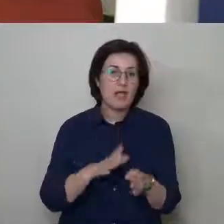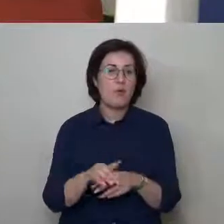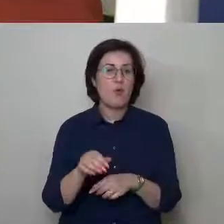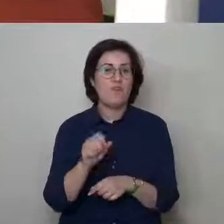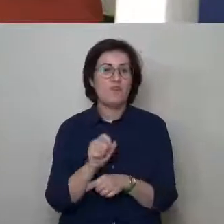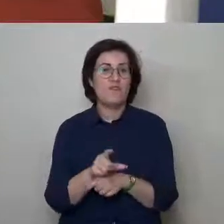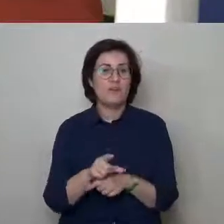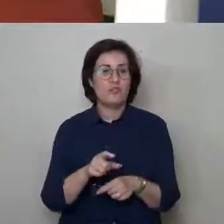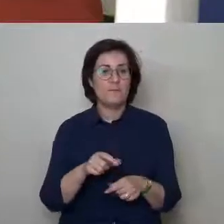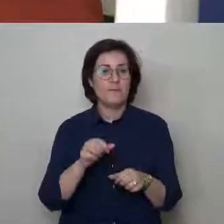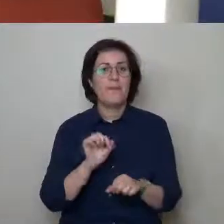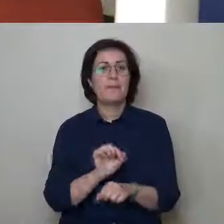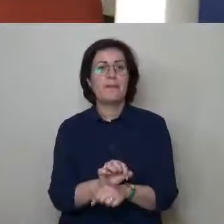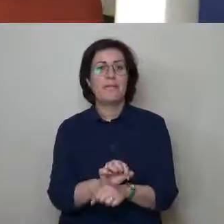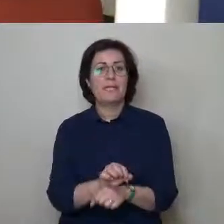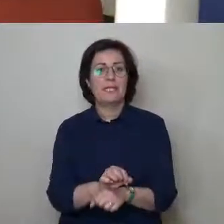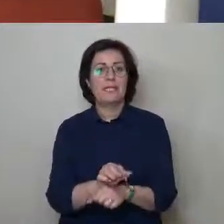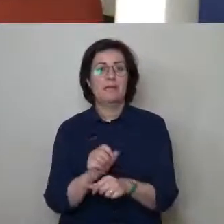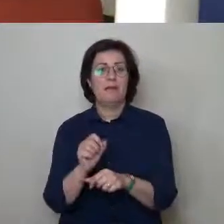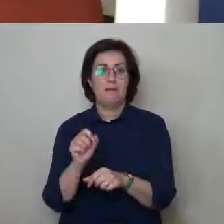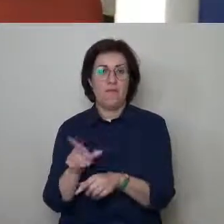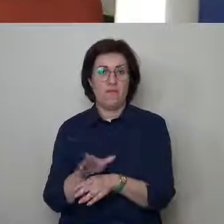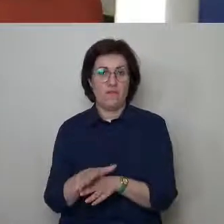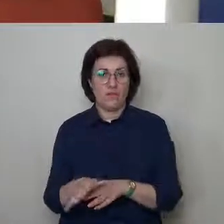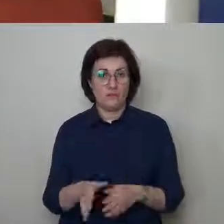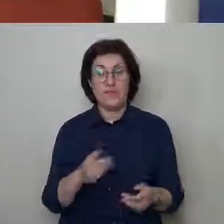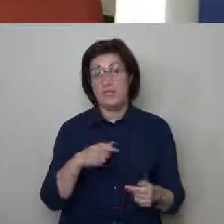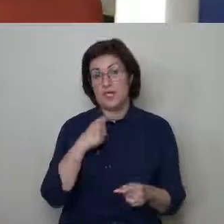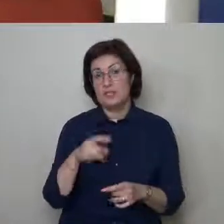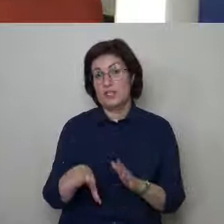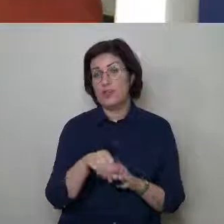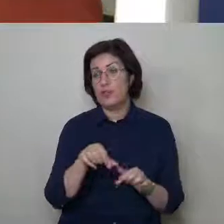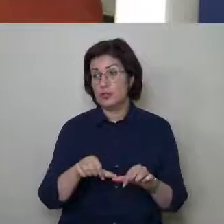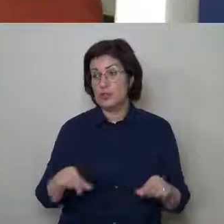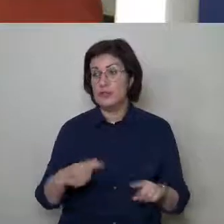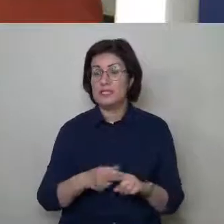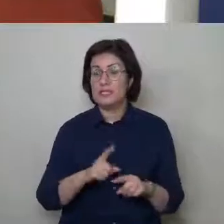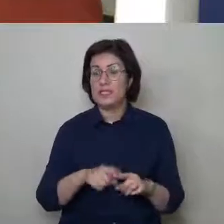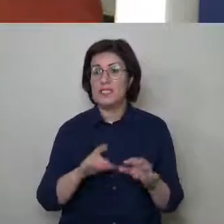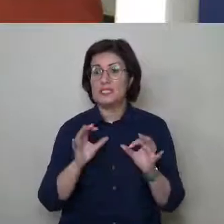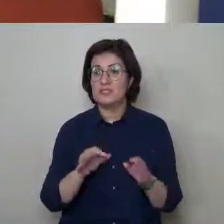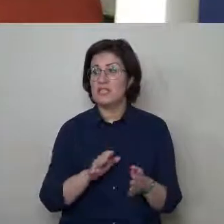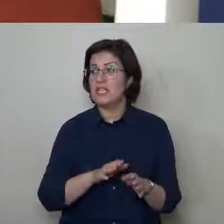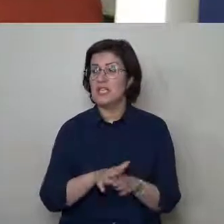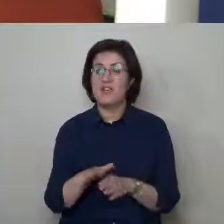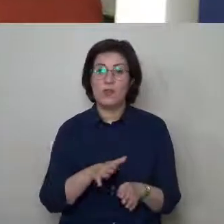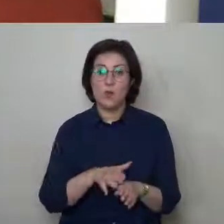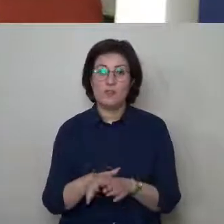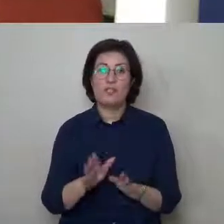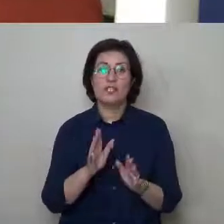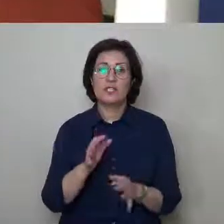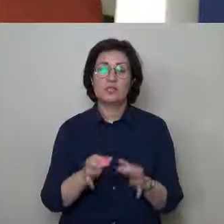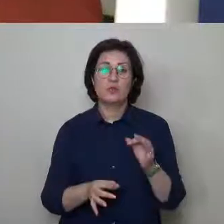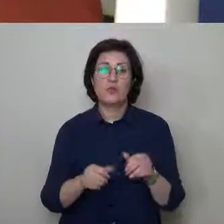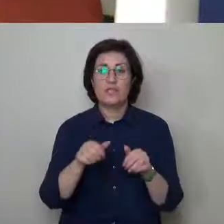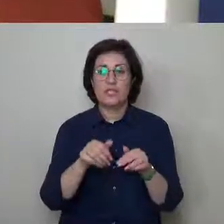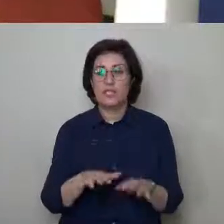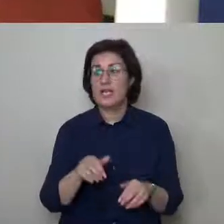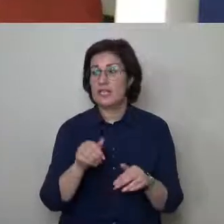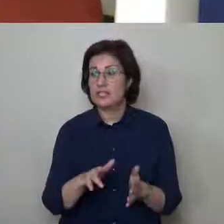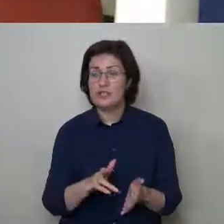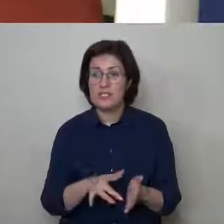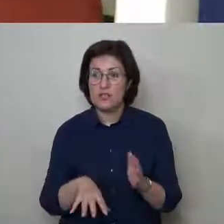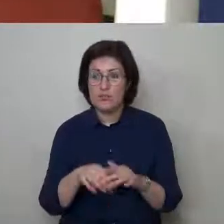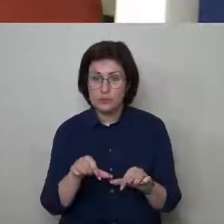rejects it. The court can do that. Well, there are territorial election commissions that would